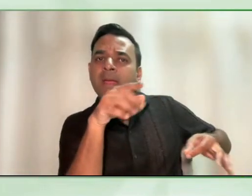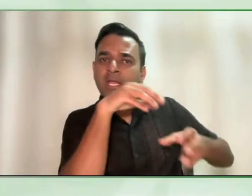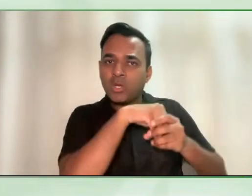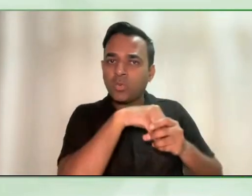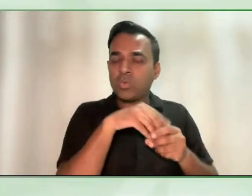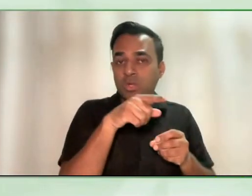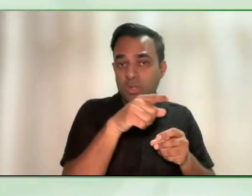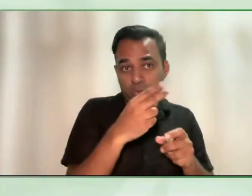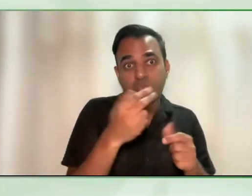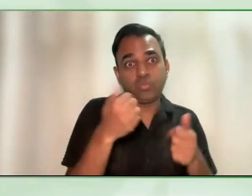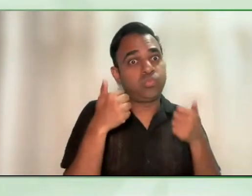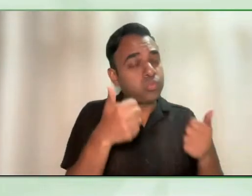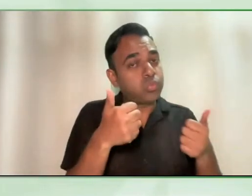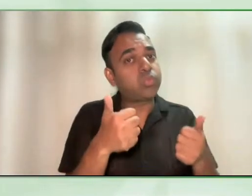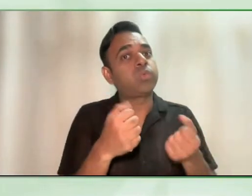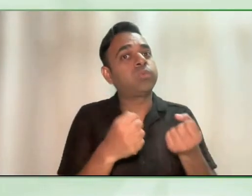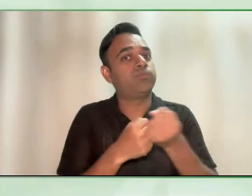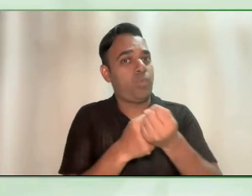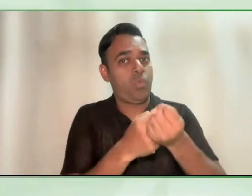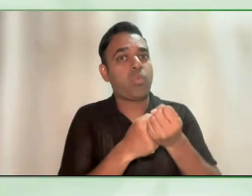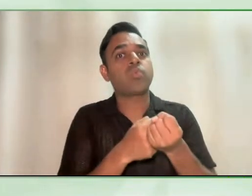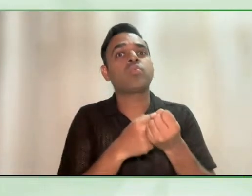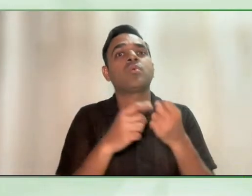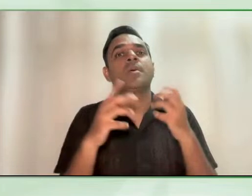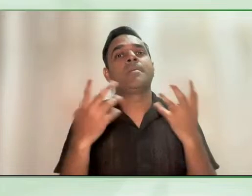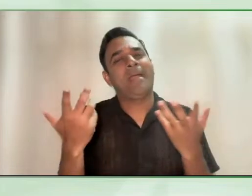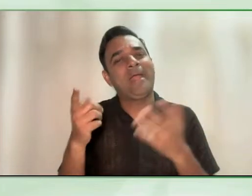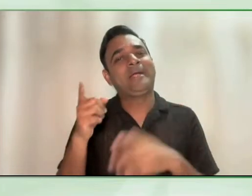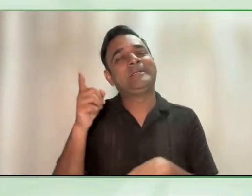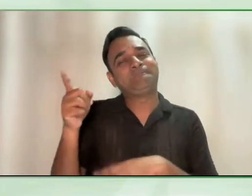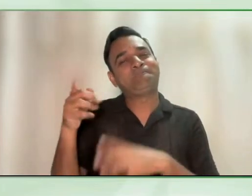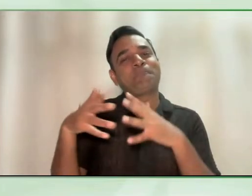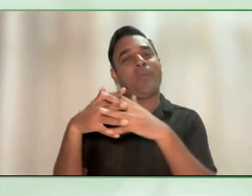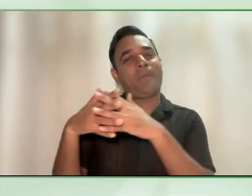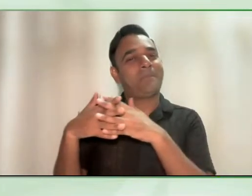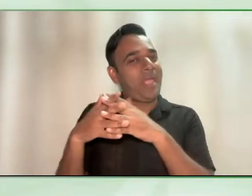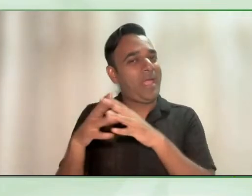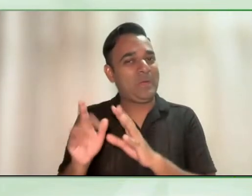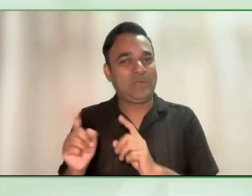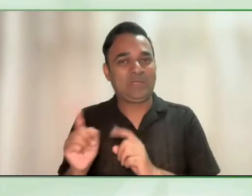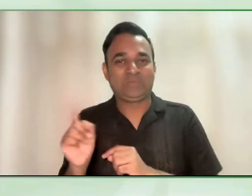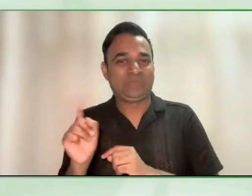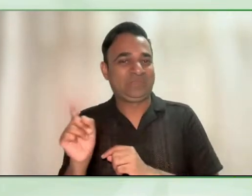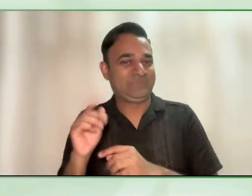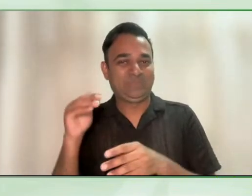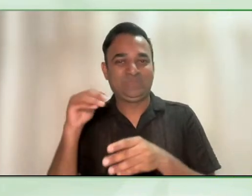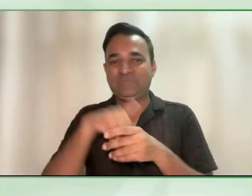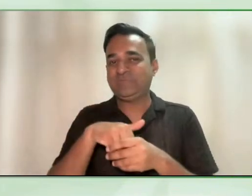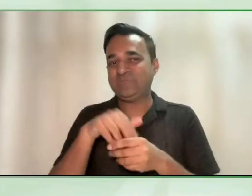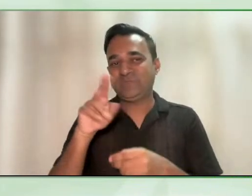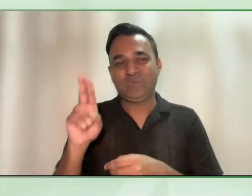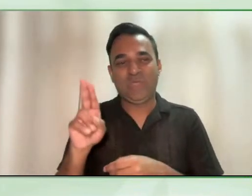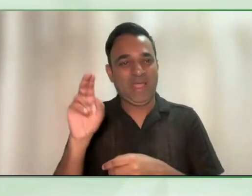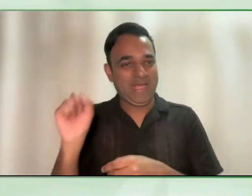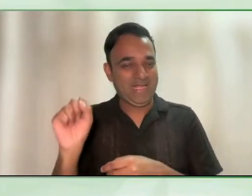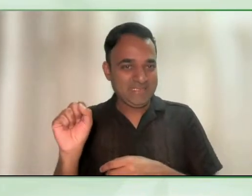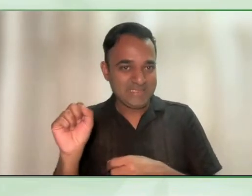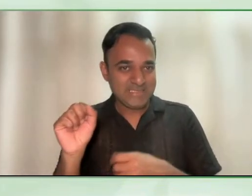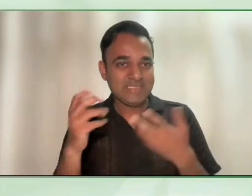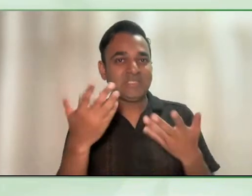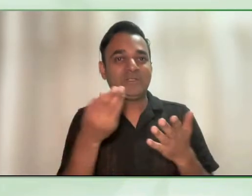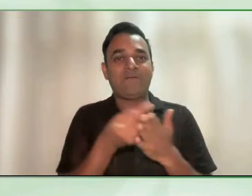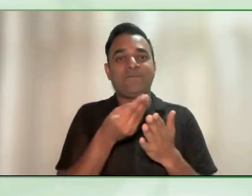economists say, if you're not counted, you don't count. If we don't let operations managers, if we don't let those who are